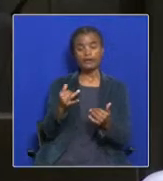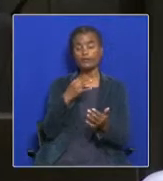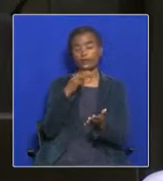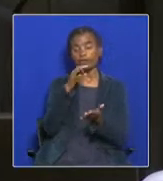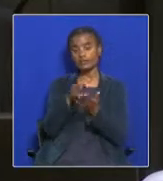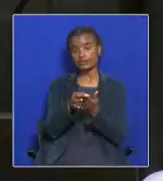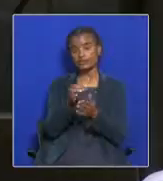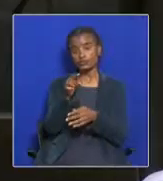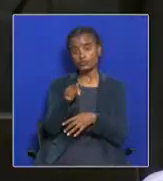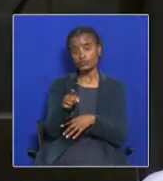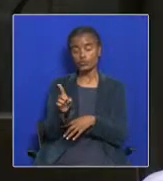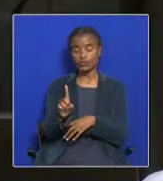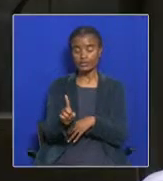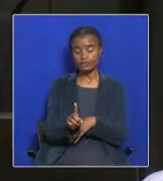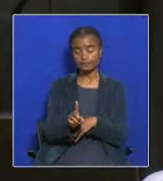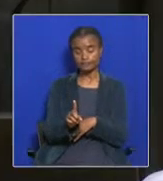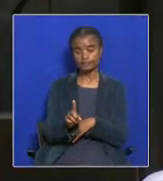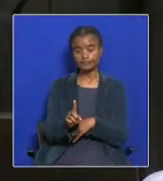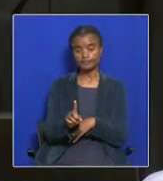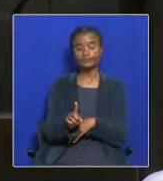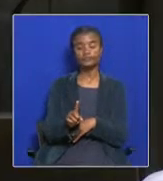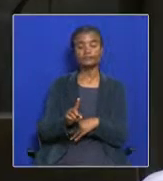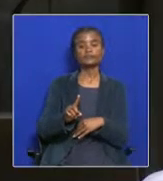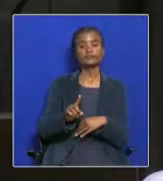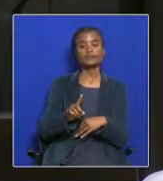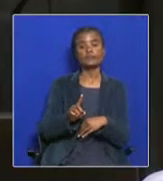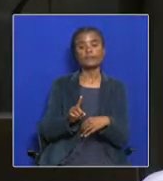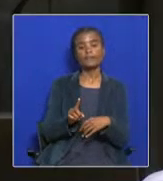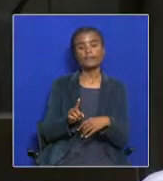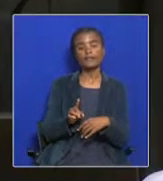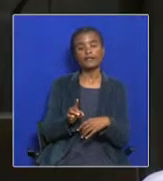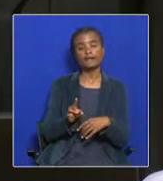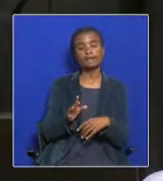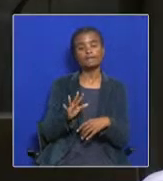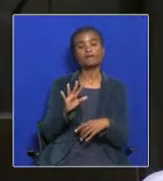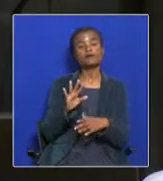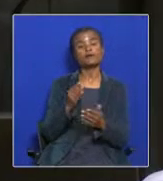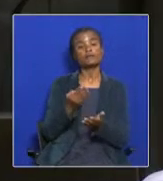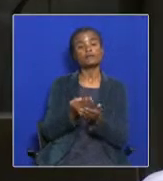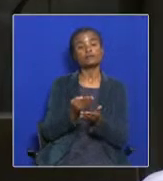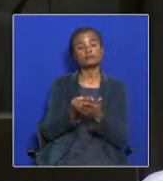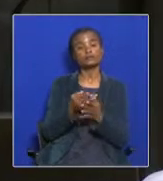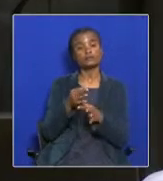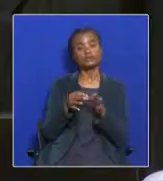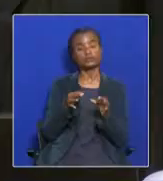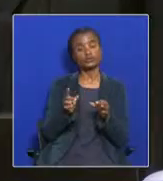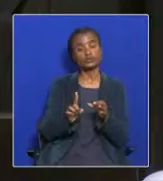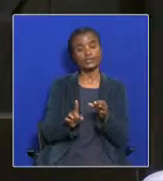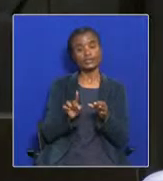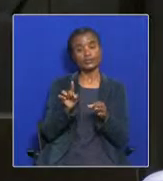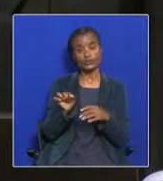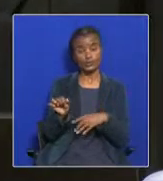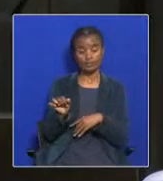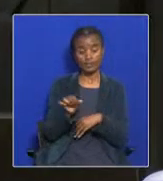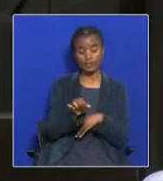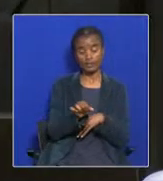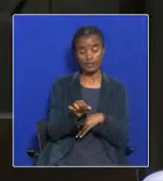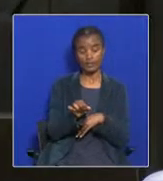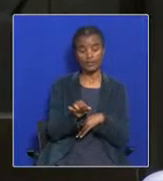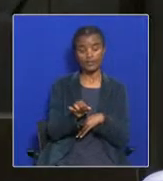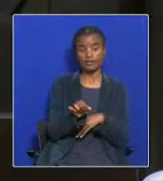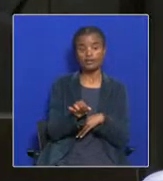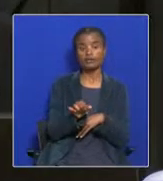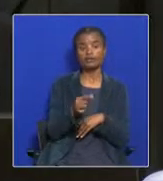on the most charitable possible explanation, you went back for appearances of conducting